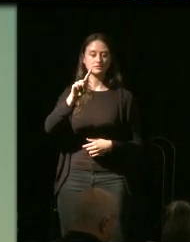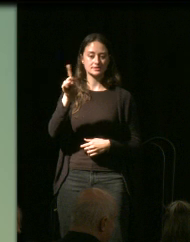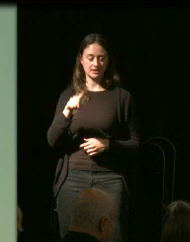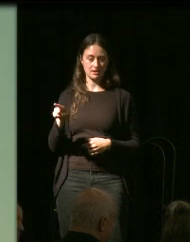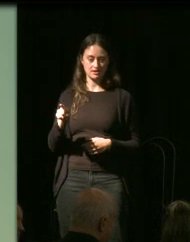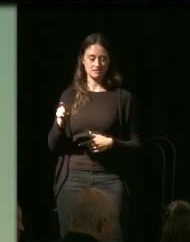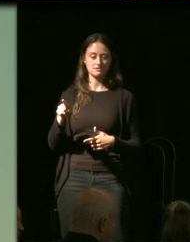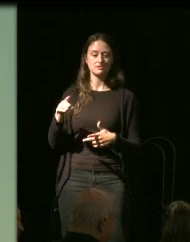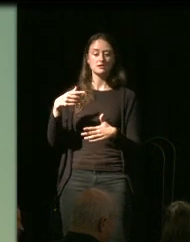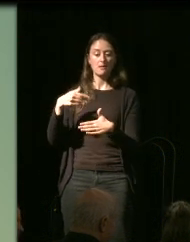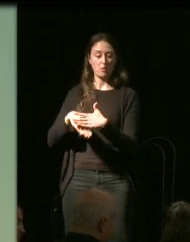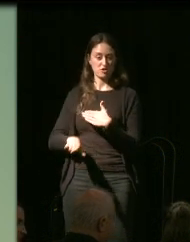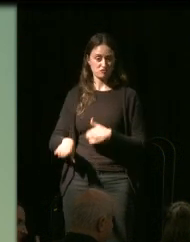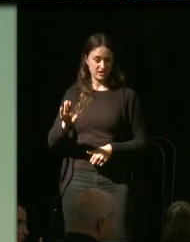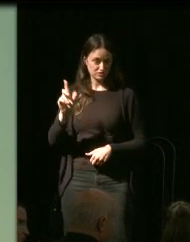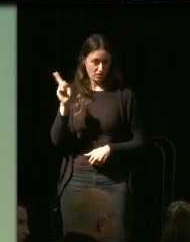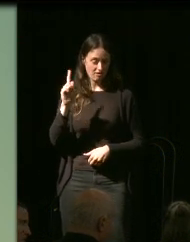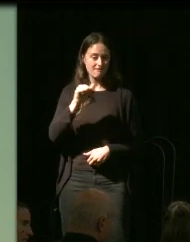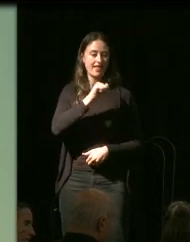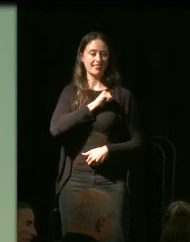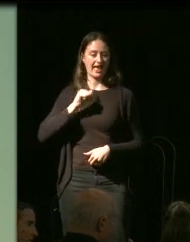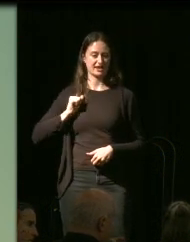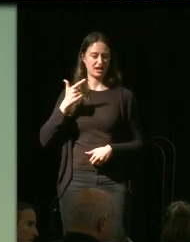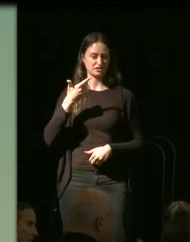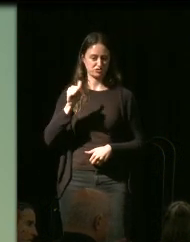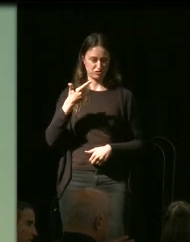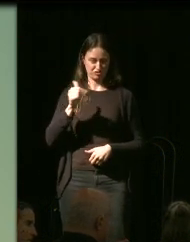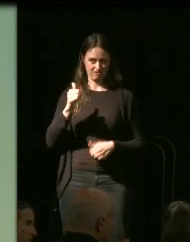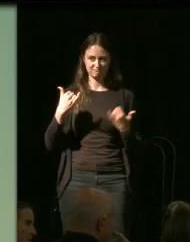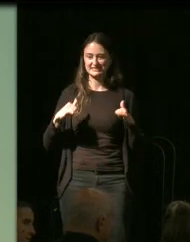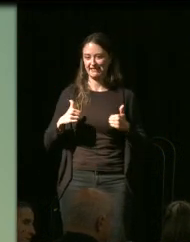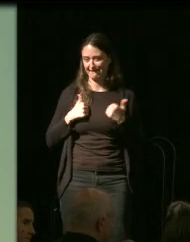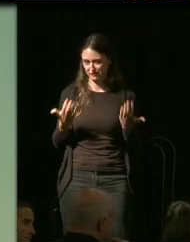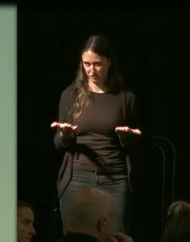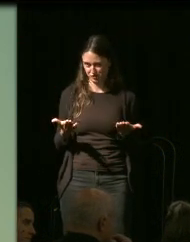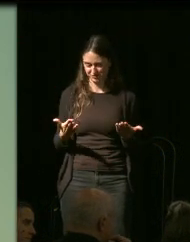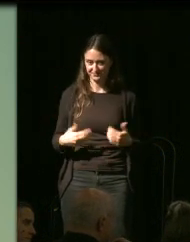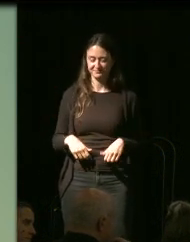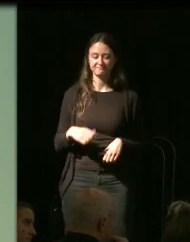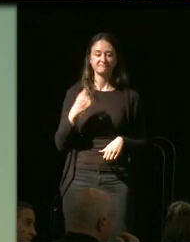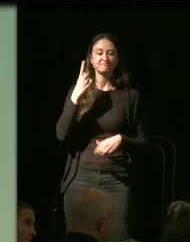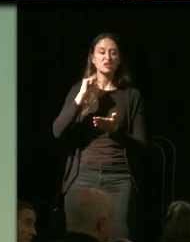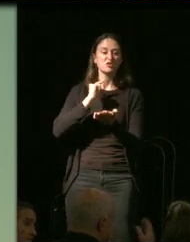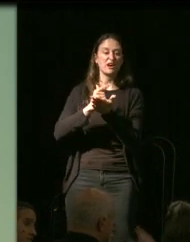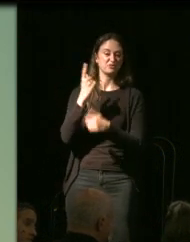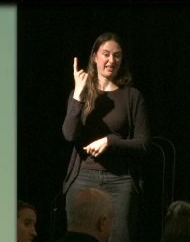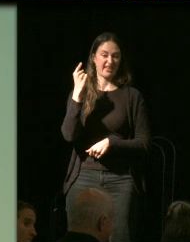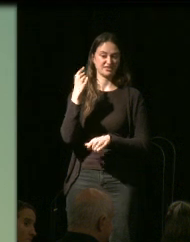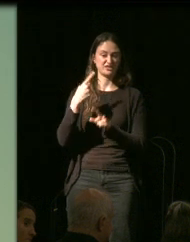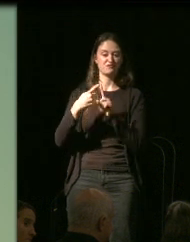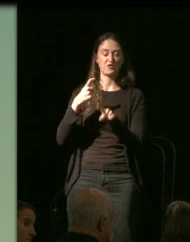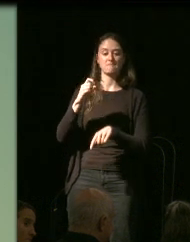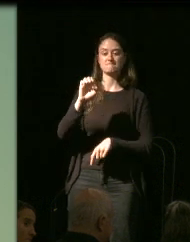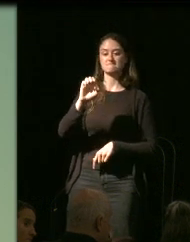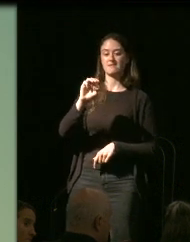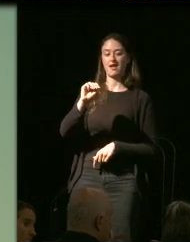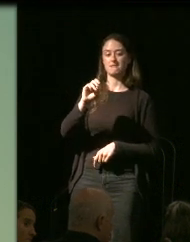Georgia, which is where we still live. And we graduated last year from Emory